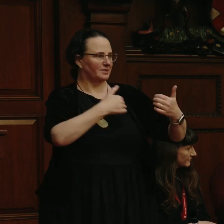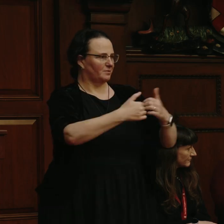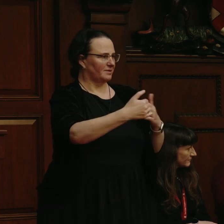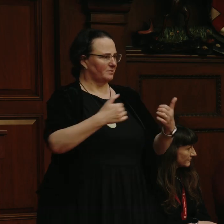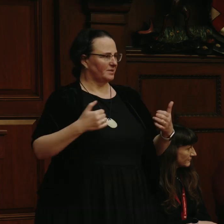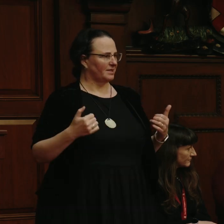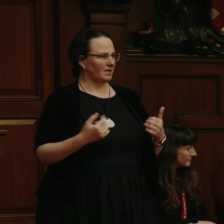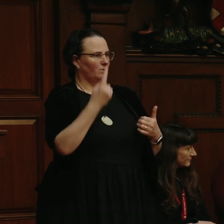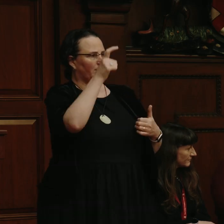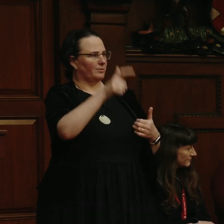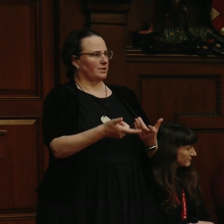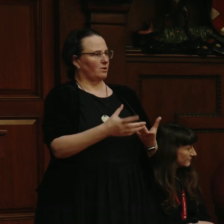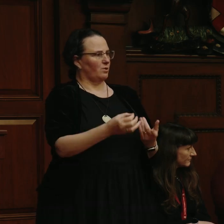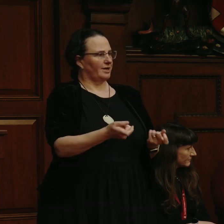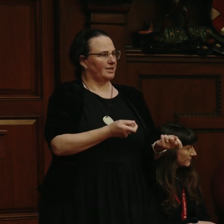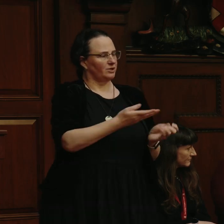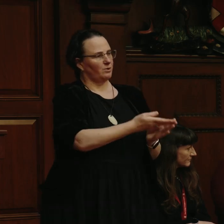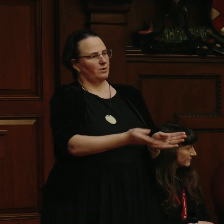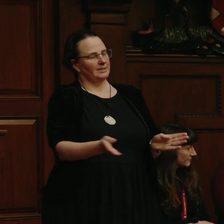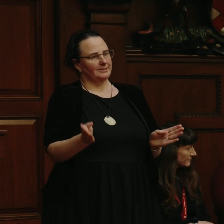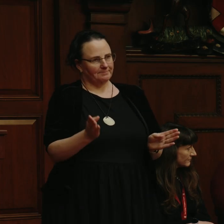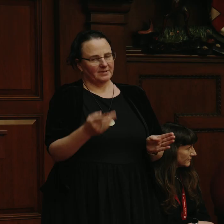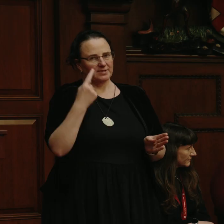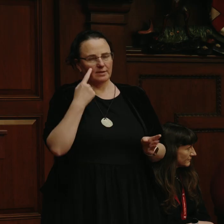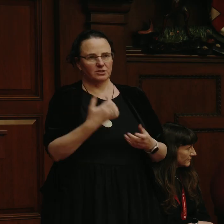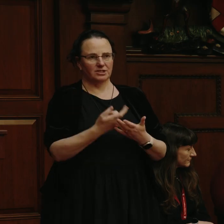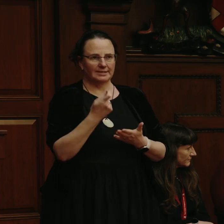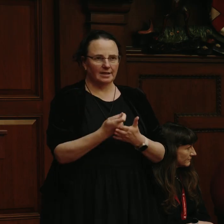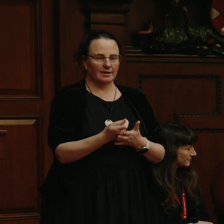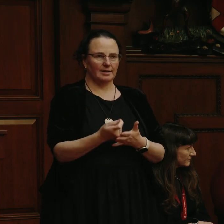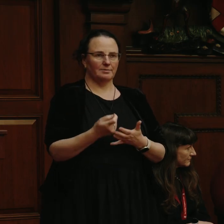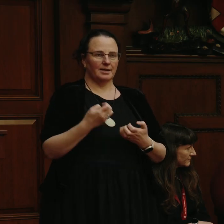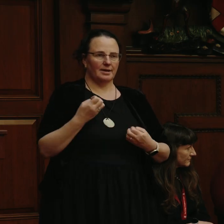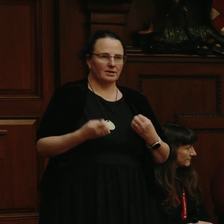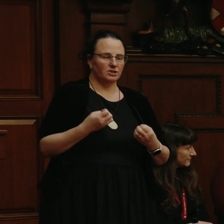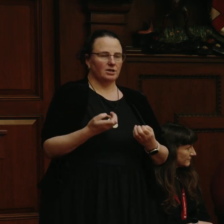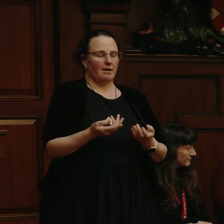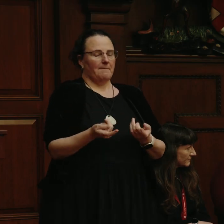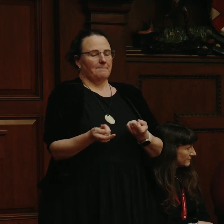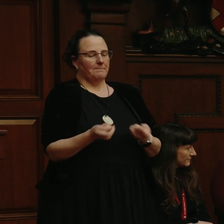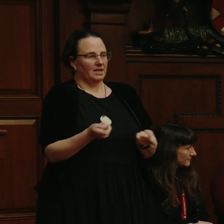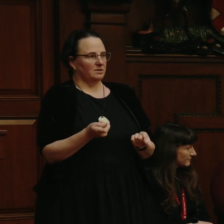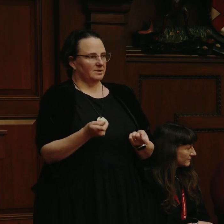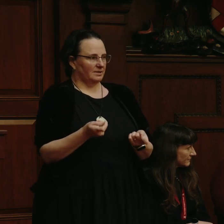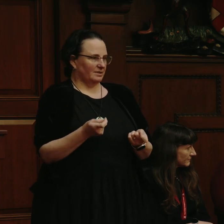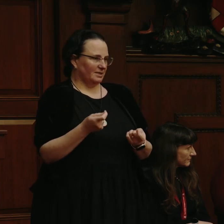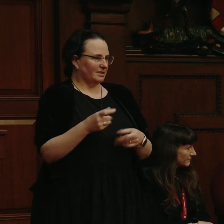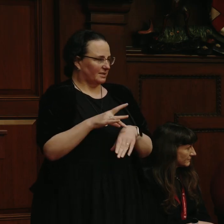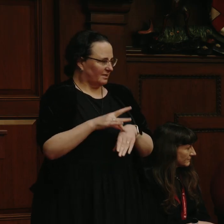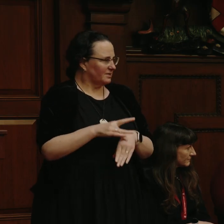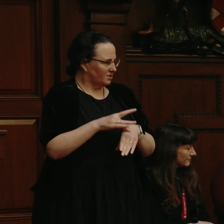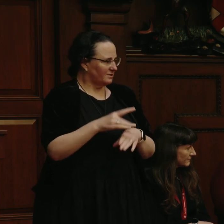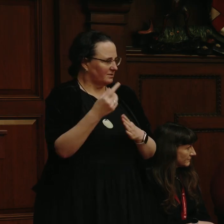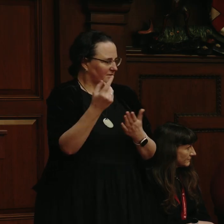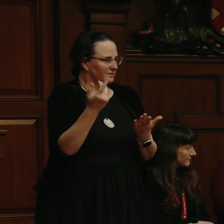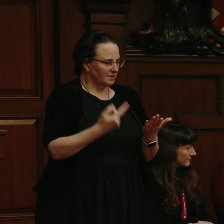the Photo Voice exhibition the amount of time and energy and management it takes to manage this condition, to keep